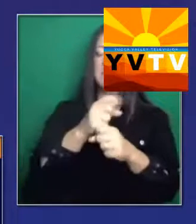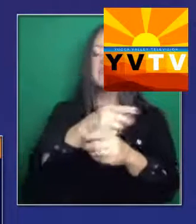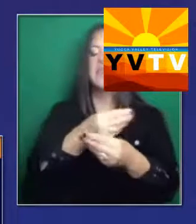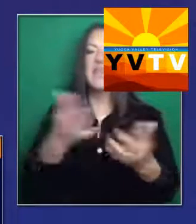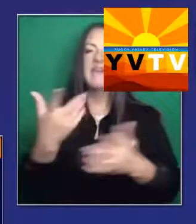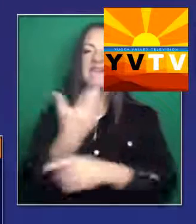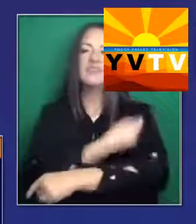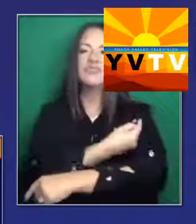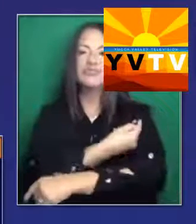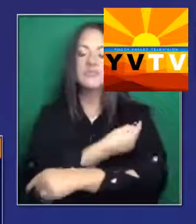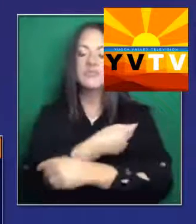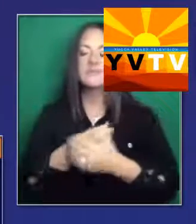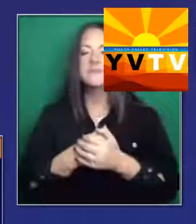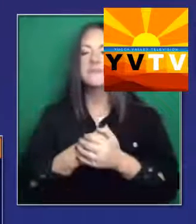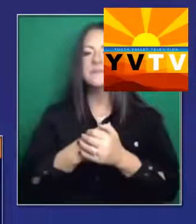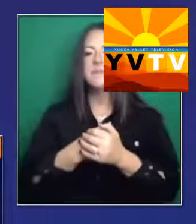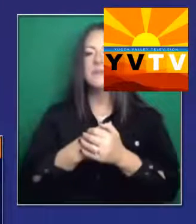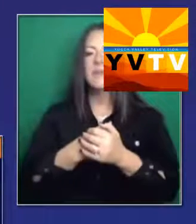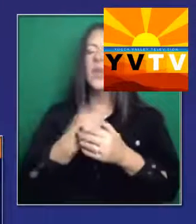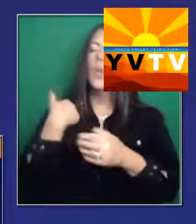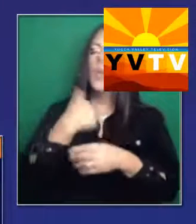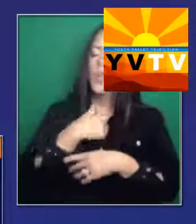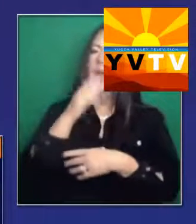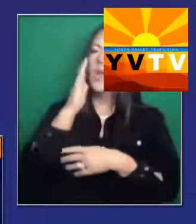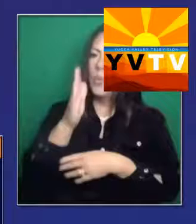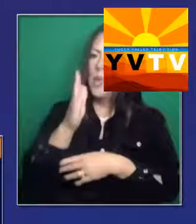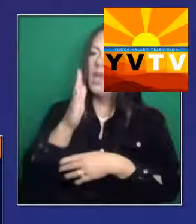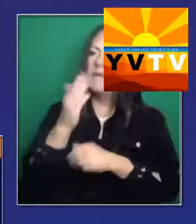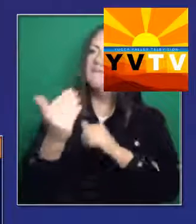to deal with some of the roadblocks.